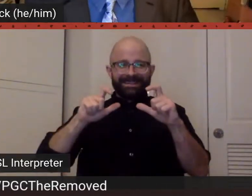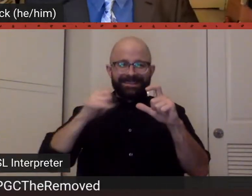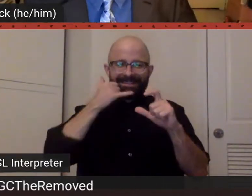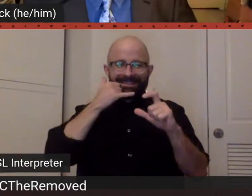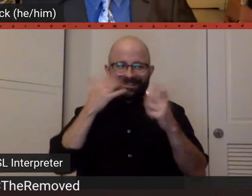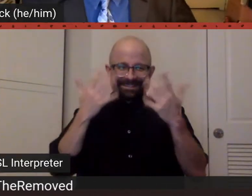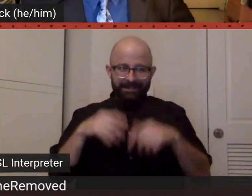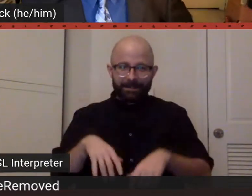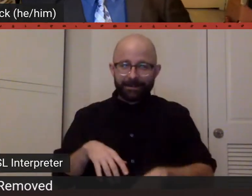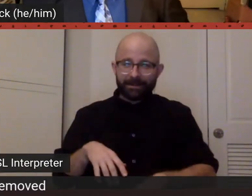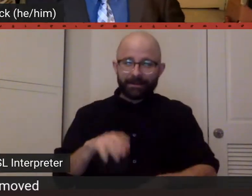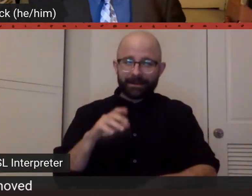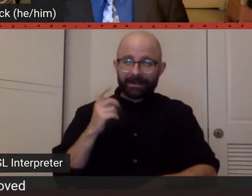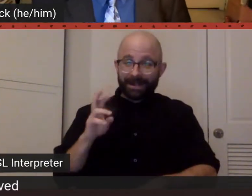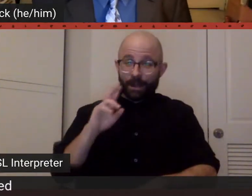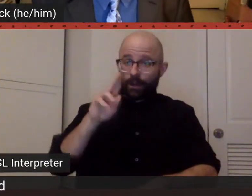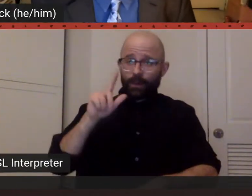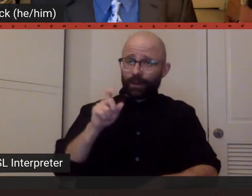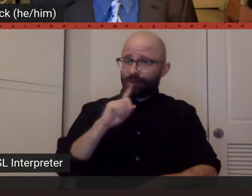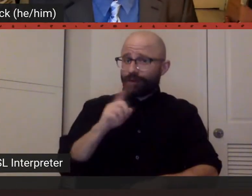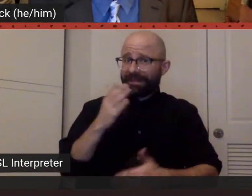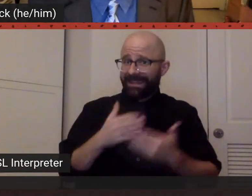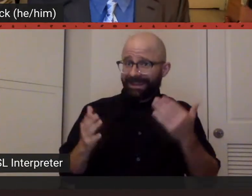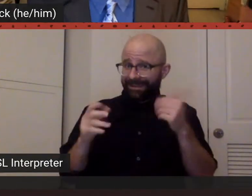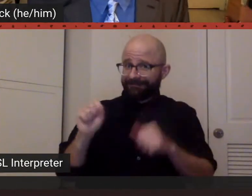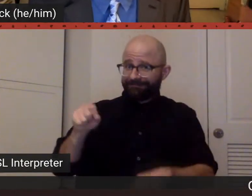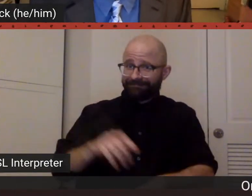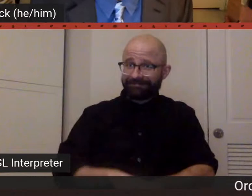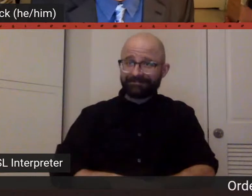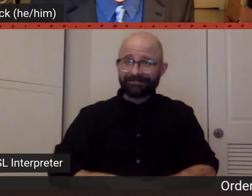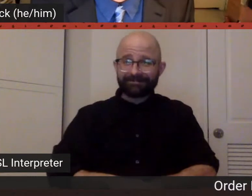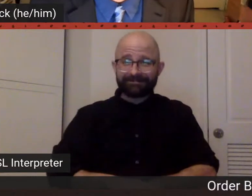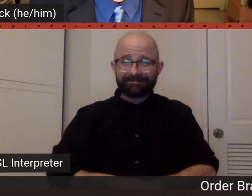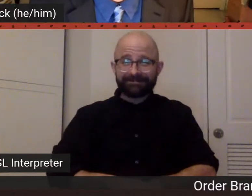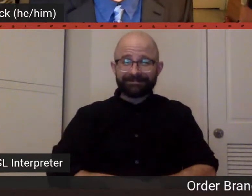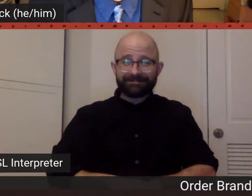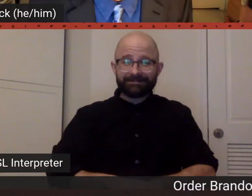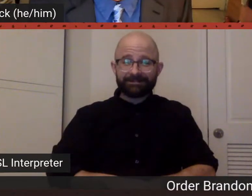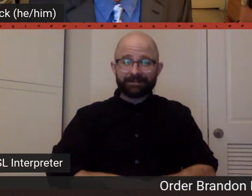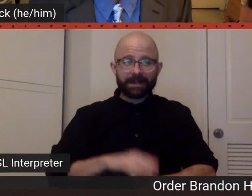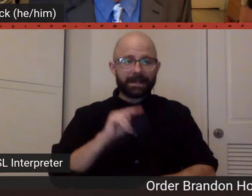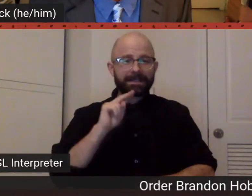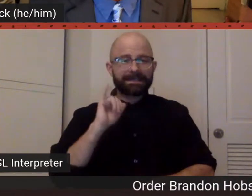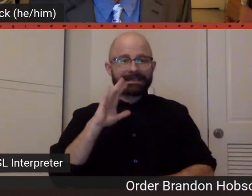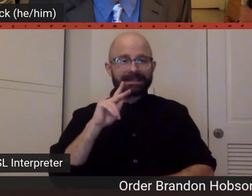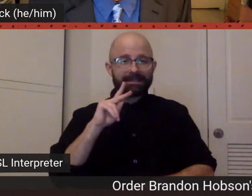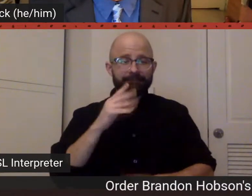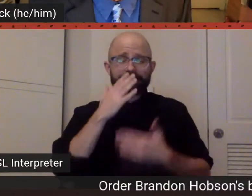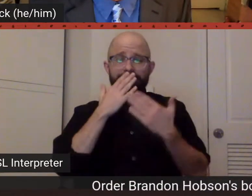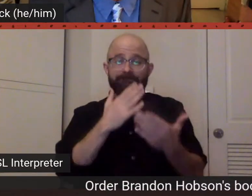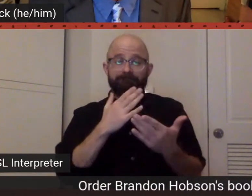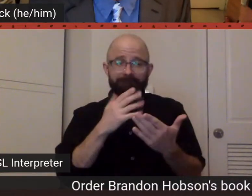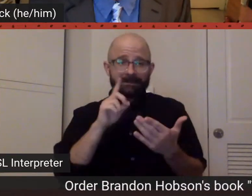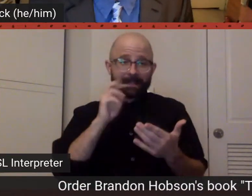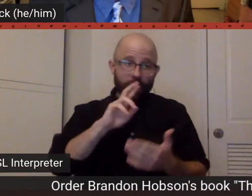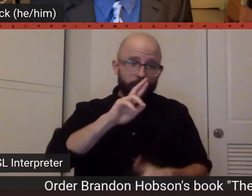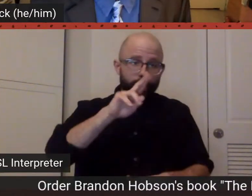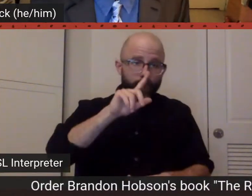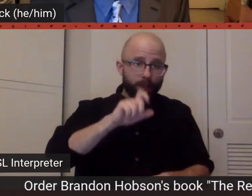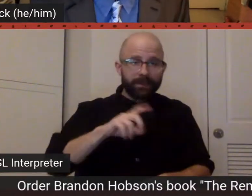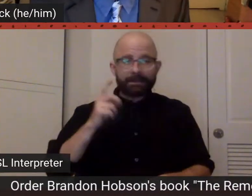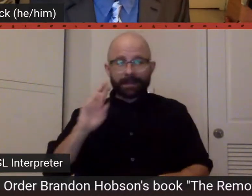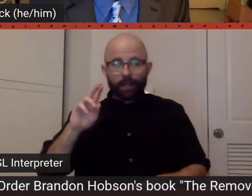Sure thing. All right. Well, thank you so much, Dr. Rule and Dr.